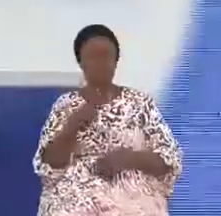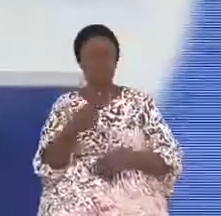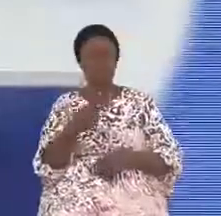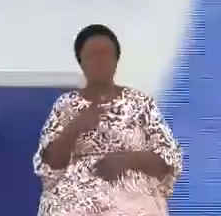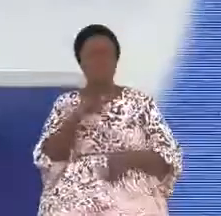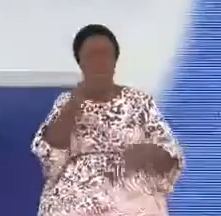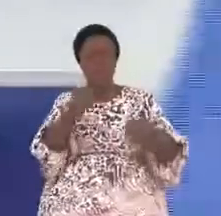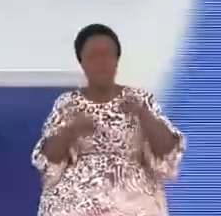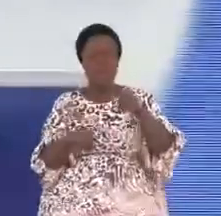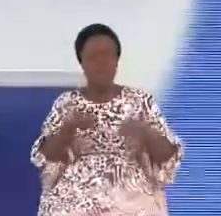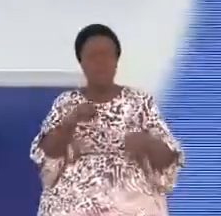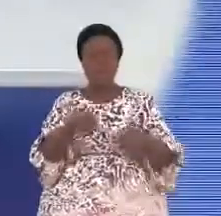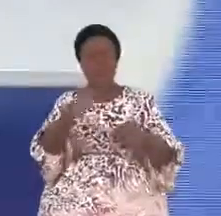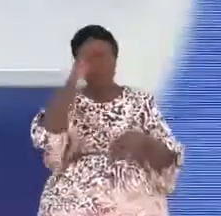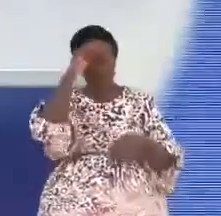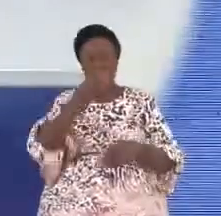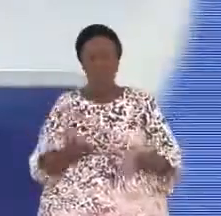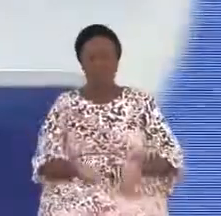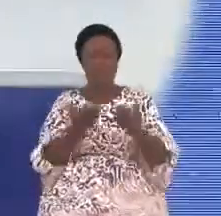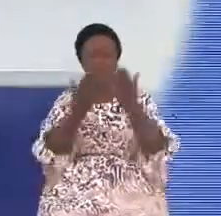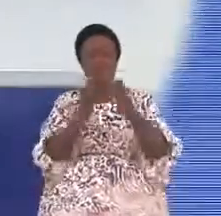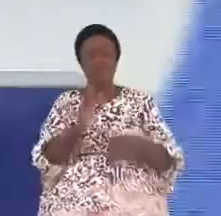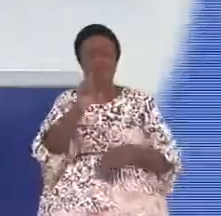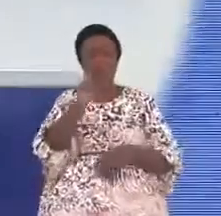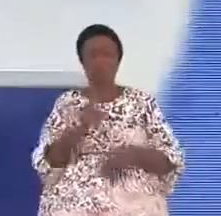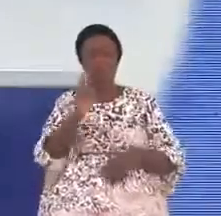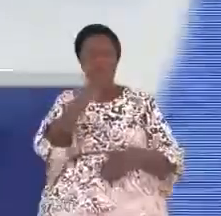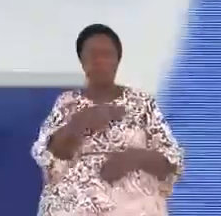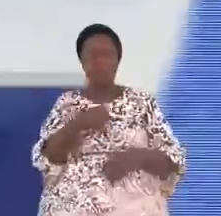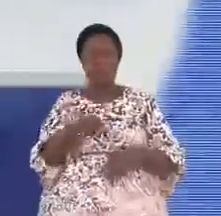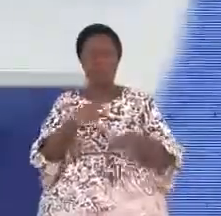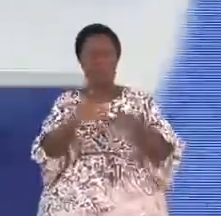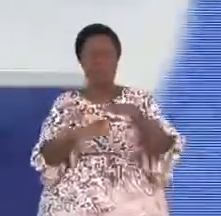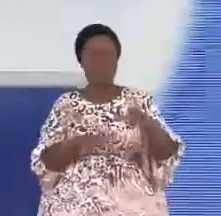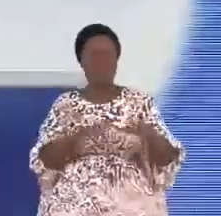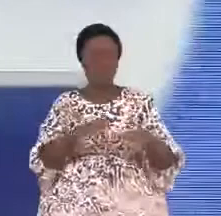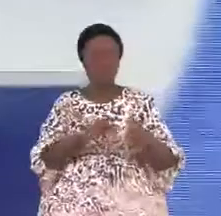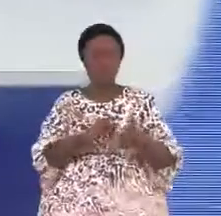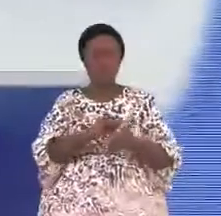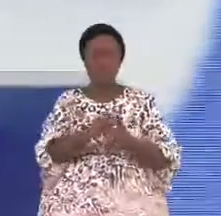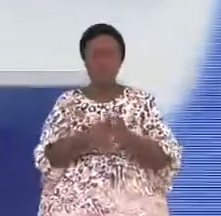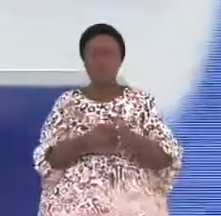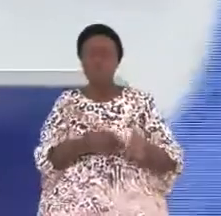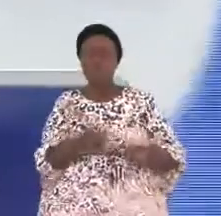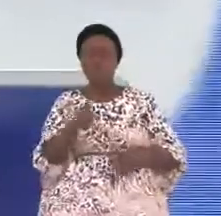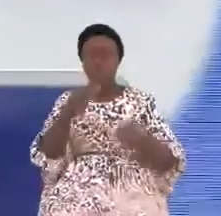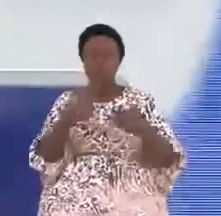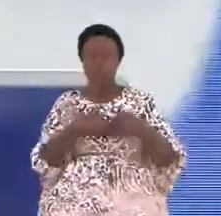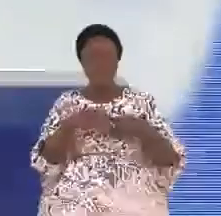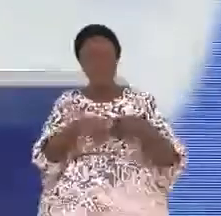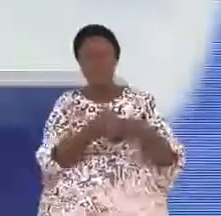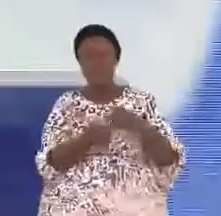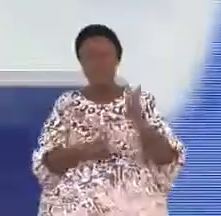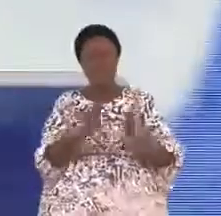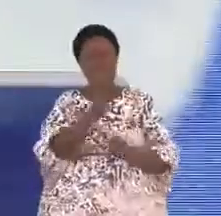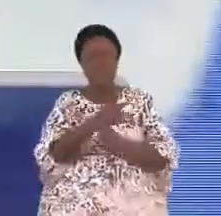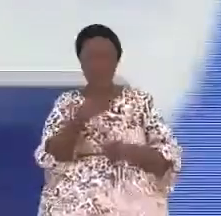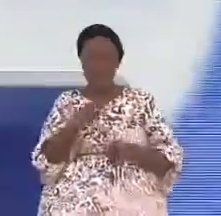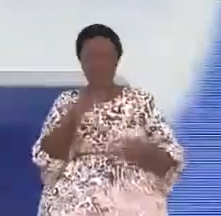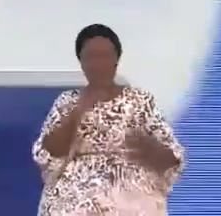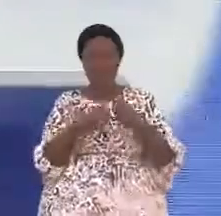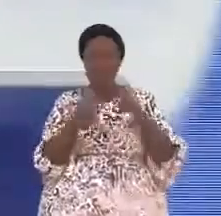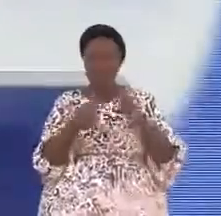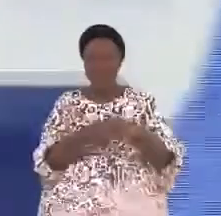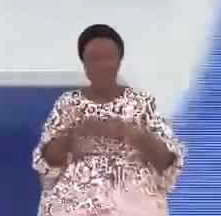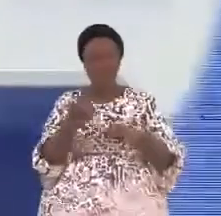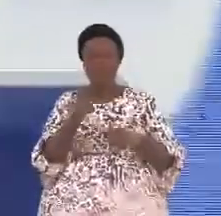man rise up and walk those who are braces or any any form of deformity the hand of the